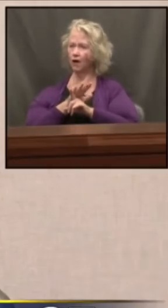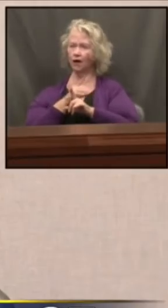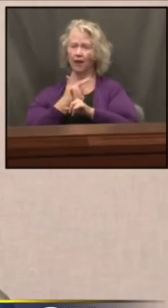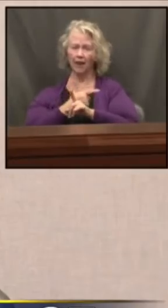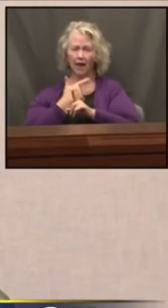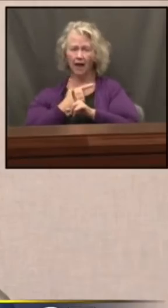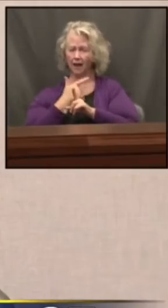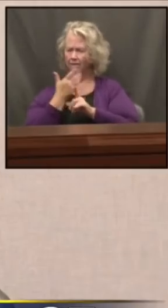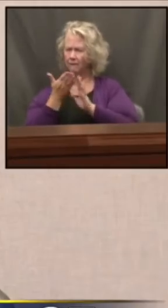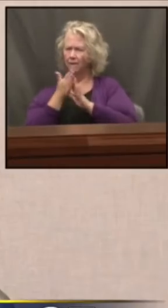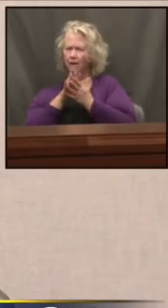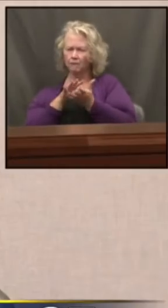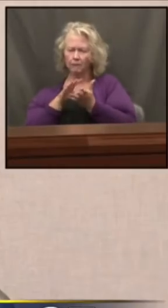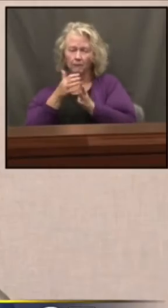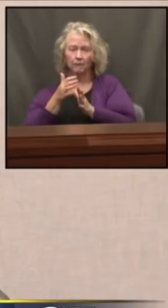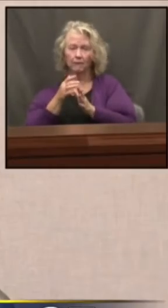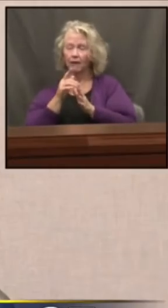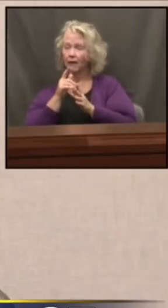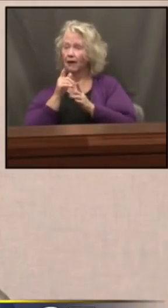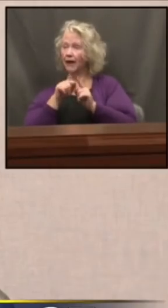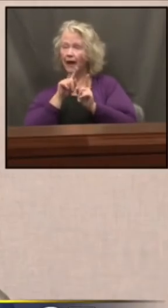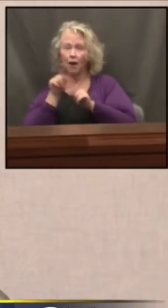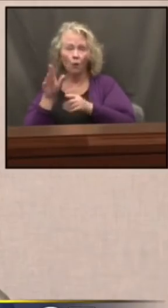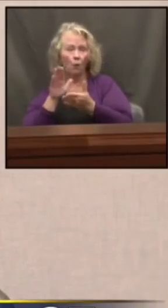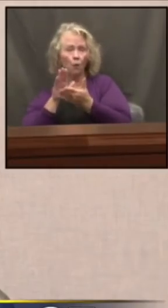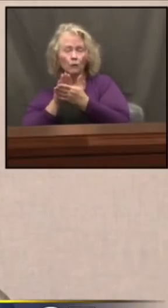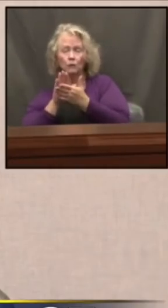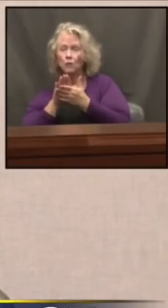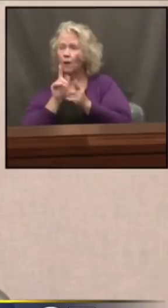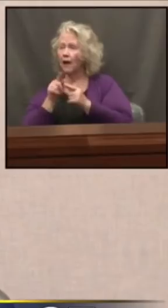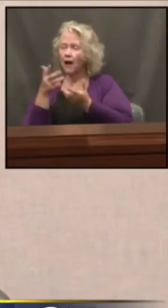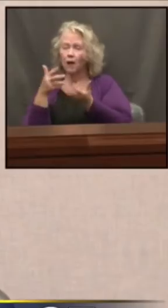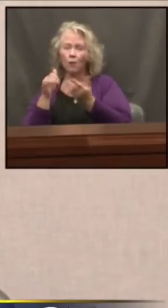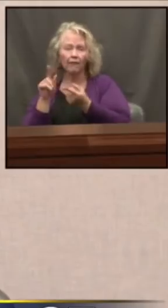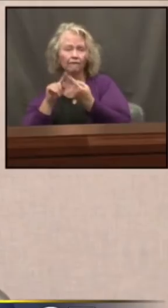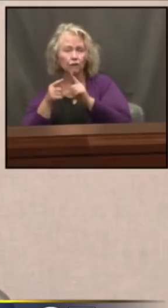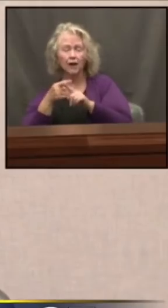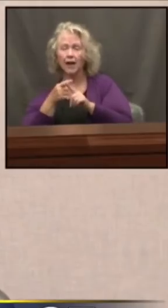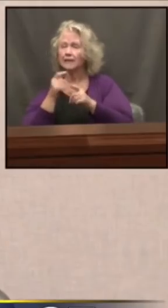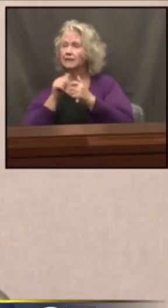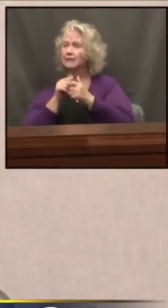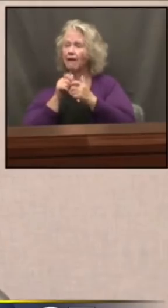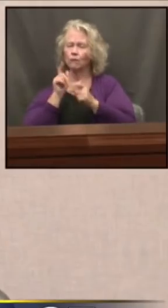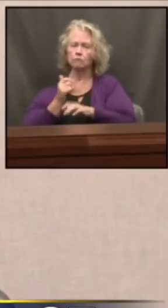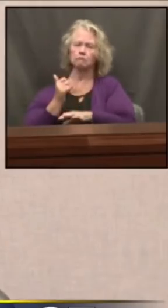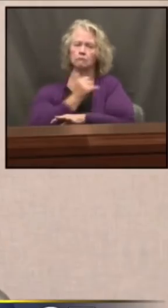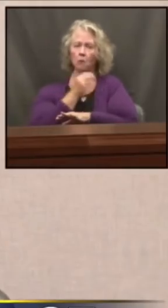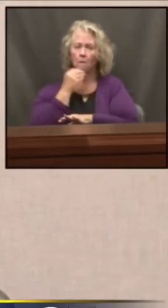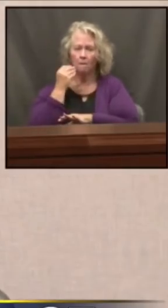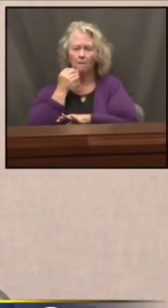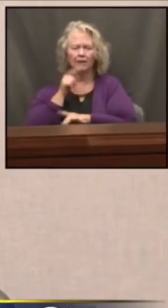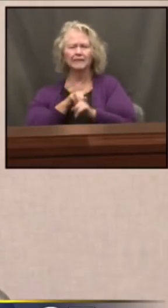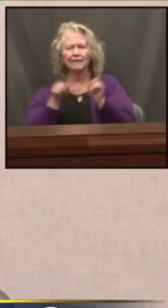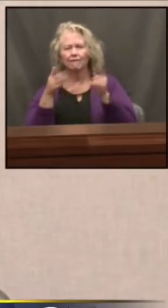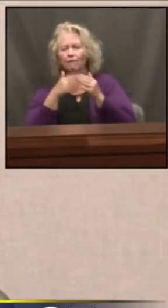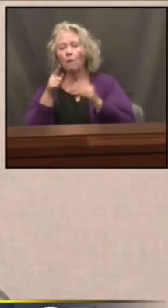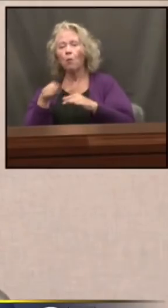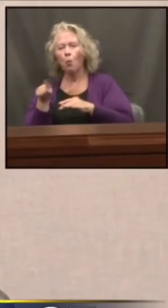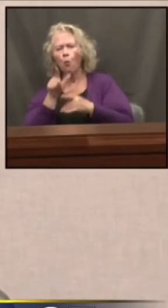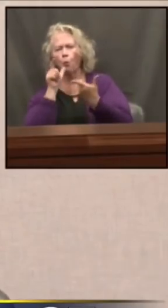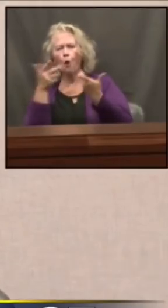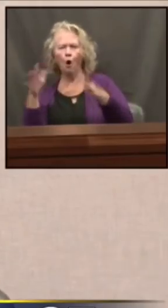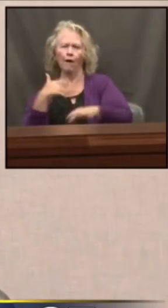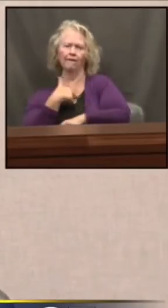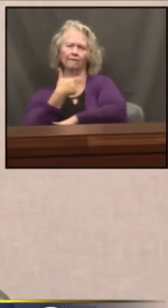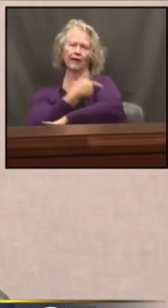life in terms of being able to go to school and activities and seeing friends is going to be very different than the vaccinated kid. So that is going